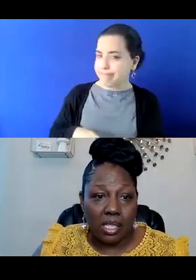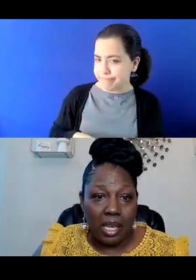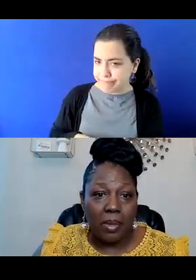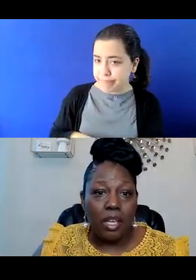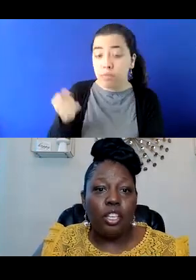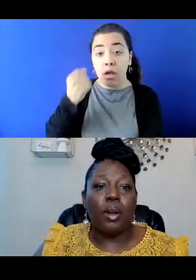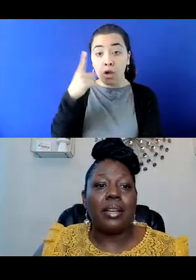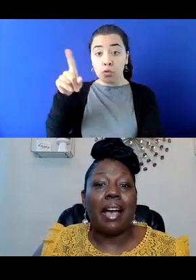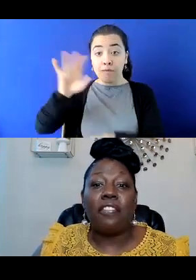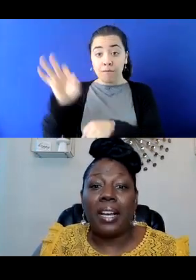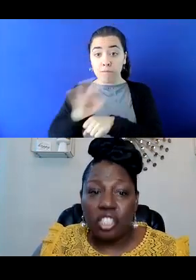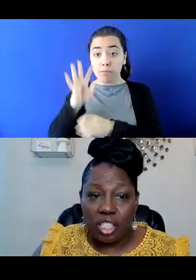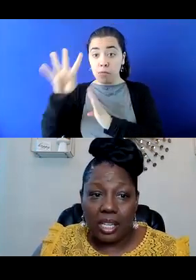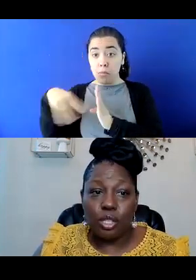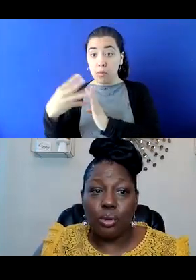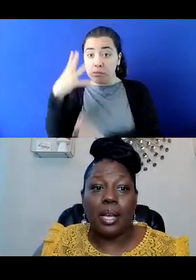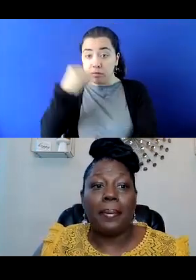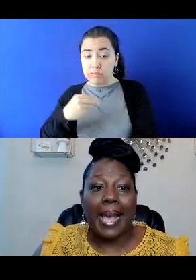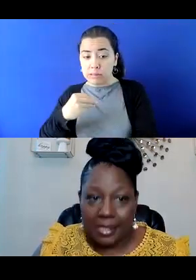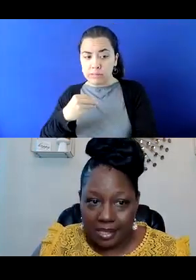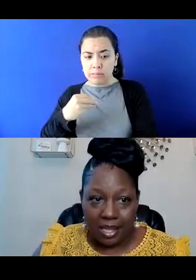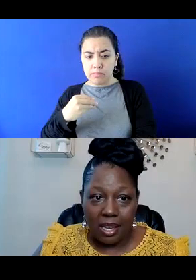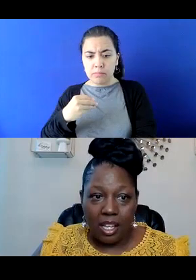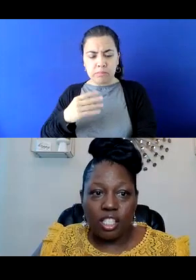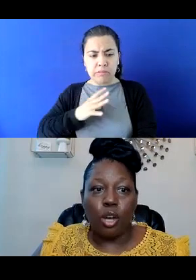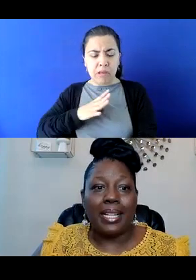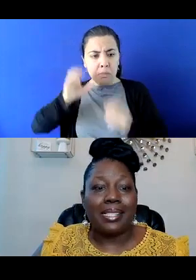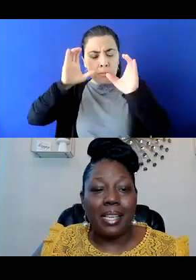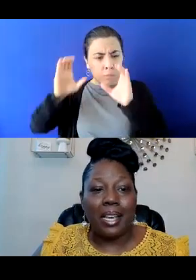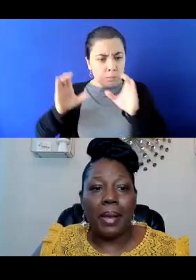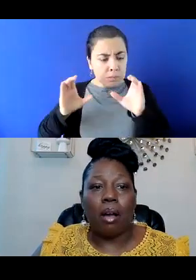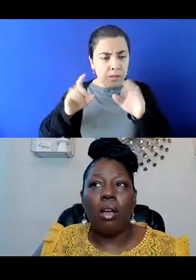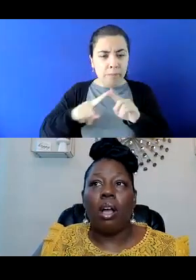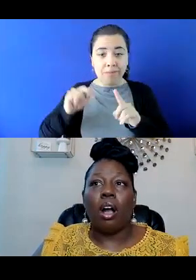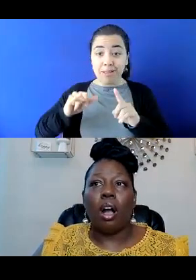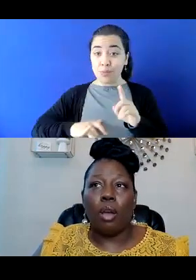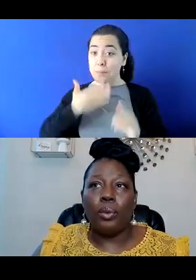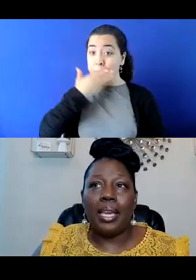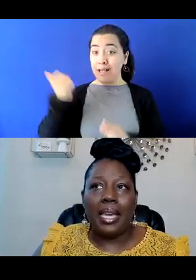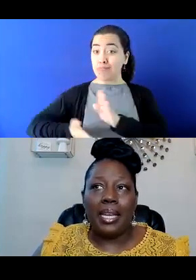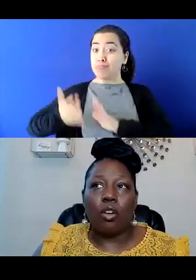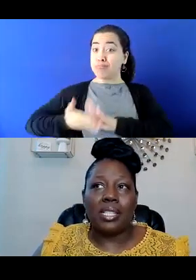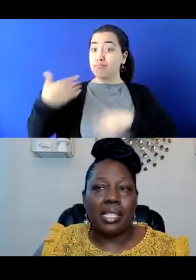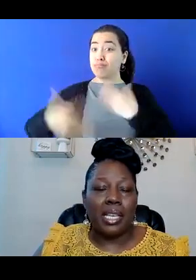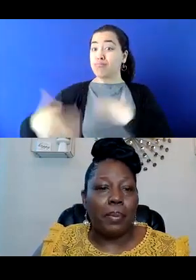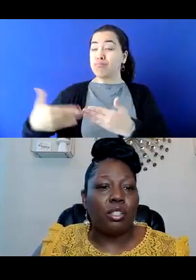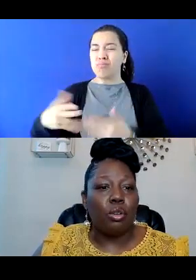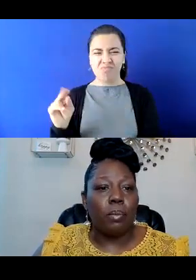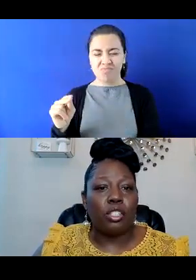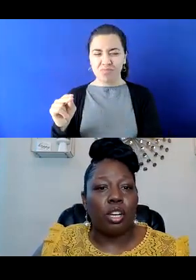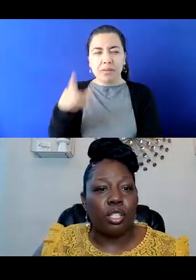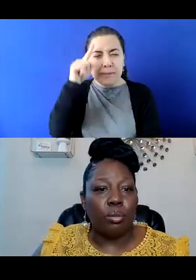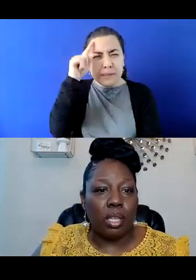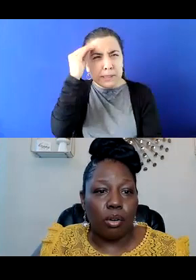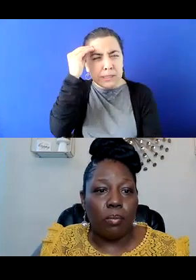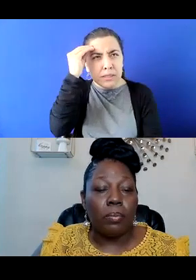4 hours of sleep, you are not functioning to capacity. So let's think about, are we eating or sleeping too